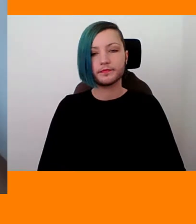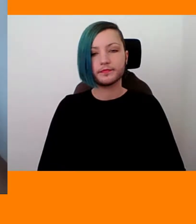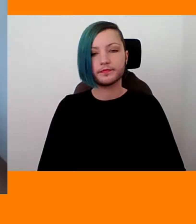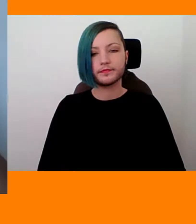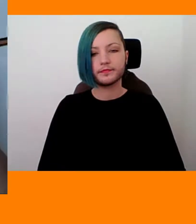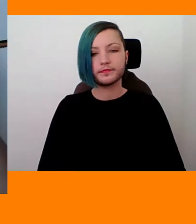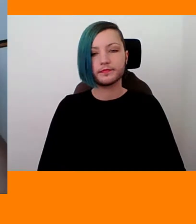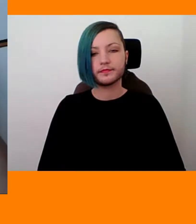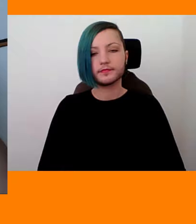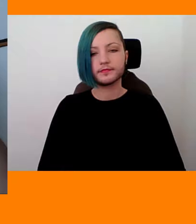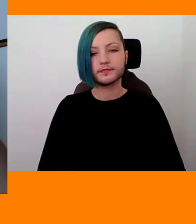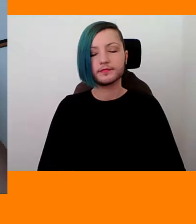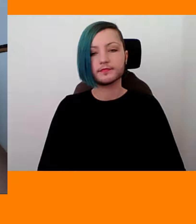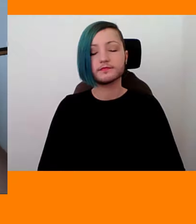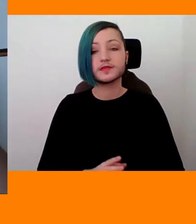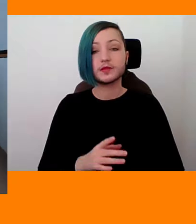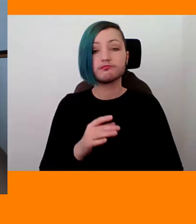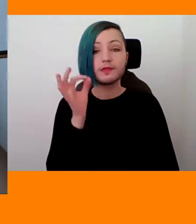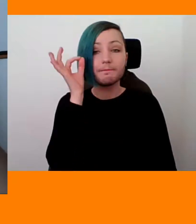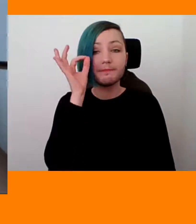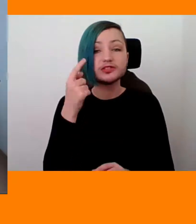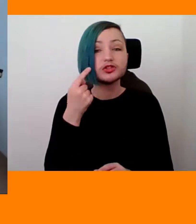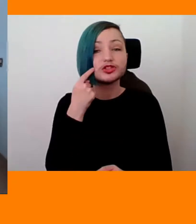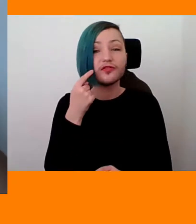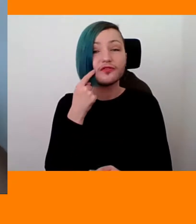A softer pencil is better for this.